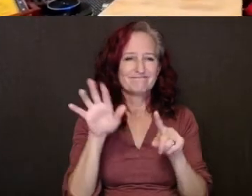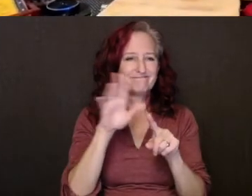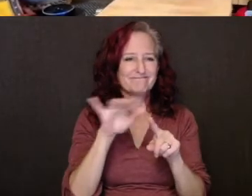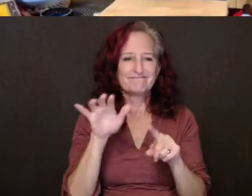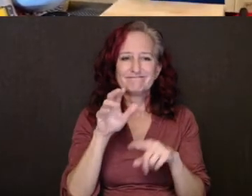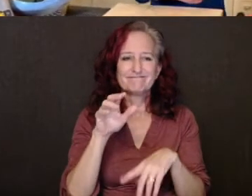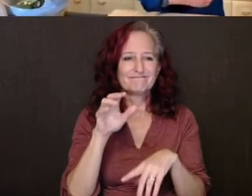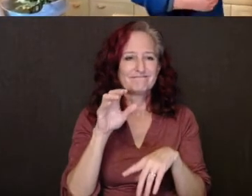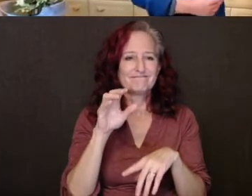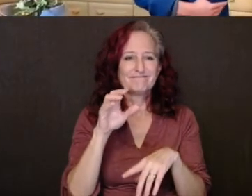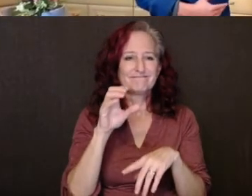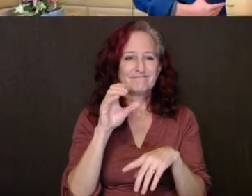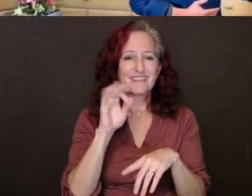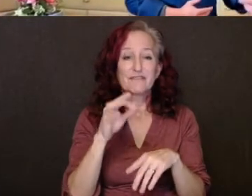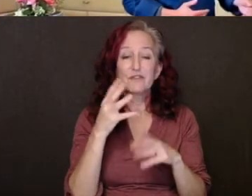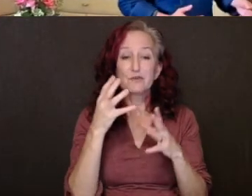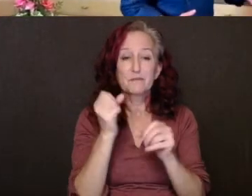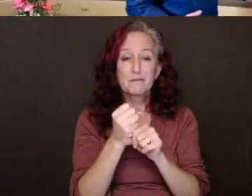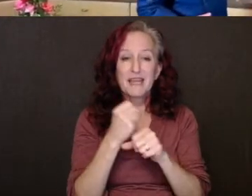recommendation. Mm-hmm. I use